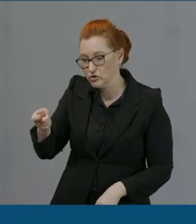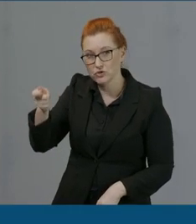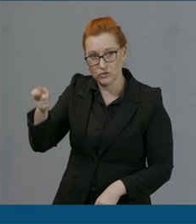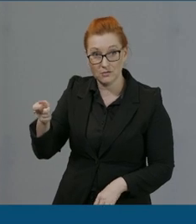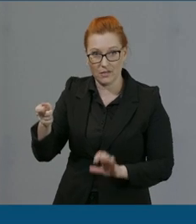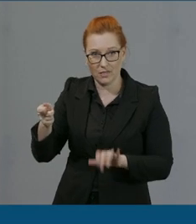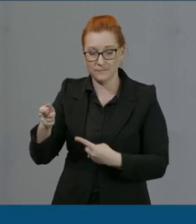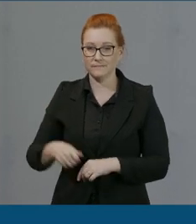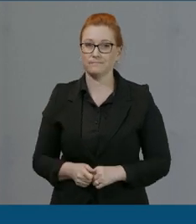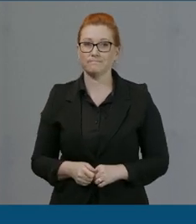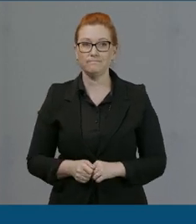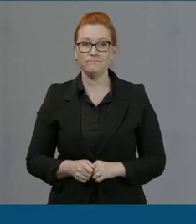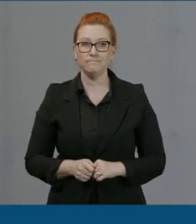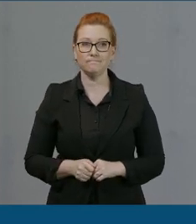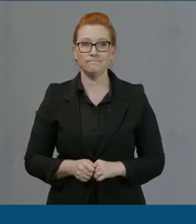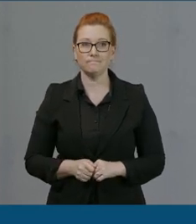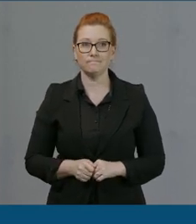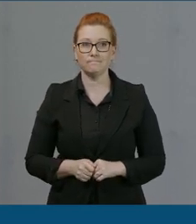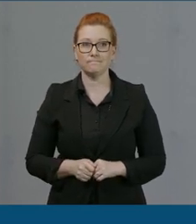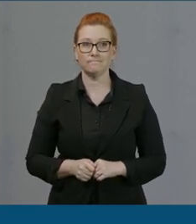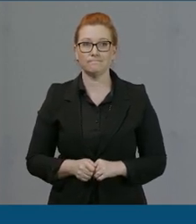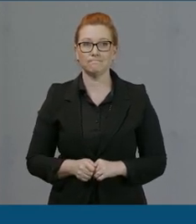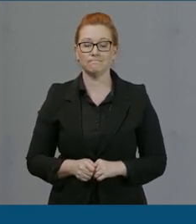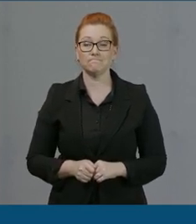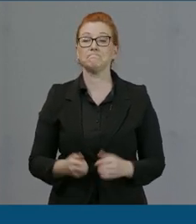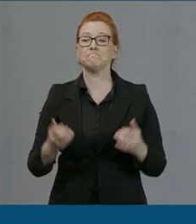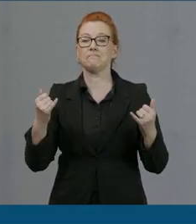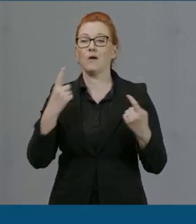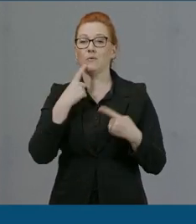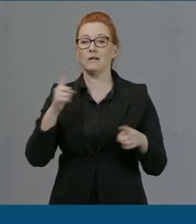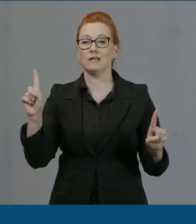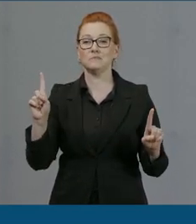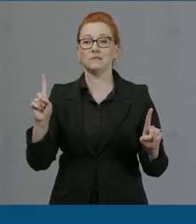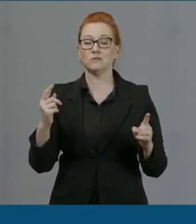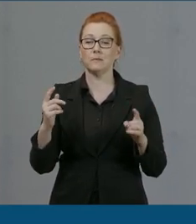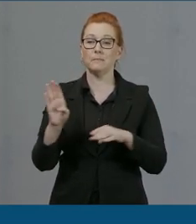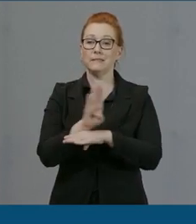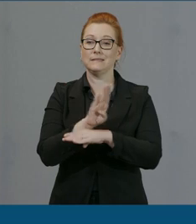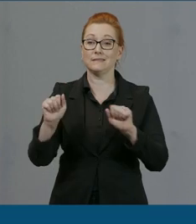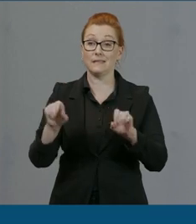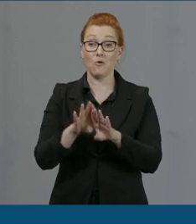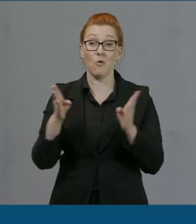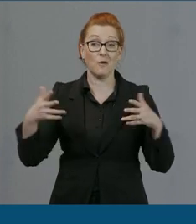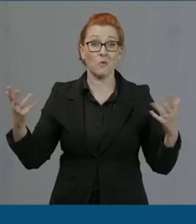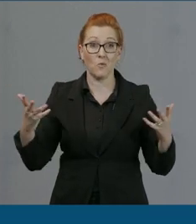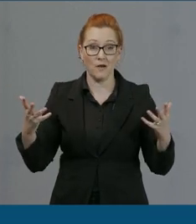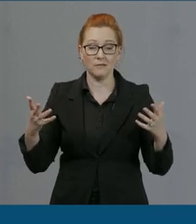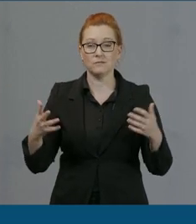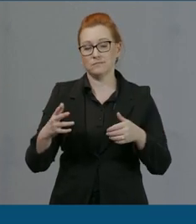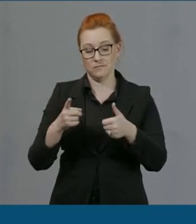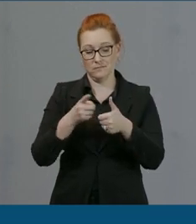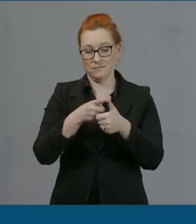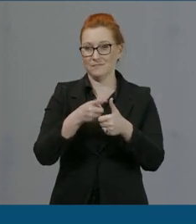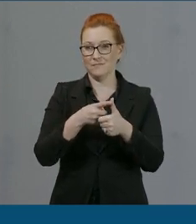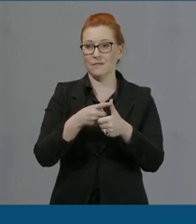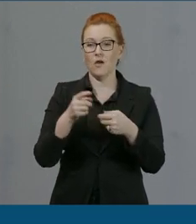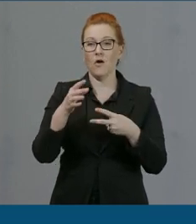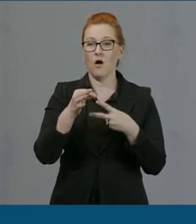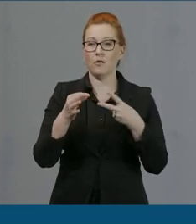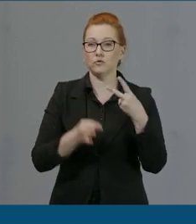So services that are currently resuming in Arizona, effective May 1st, elective surgeries from